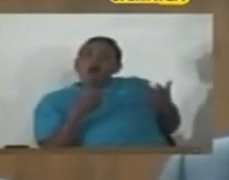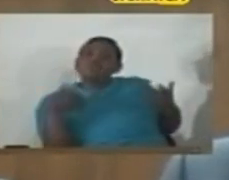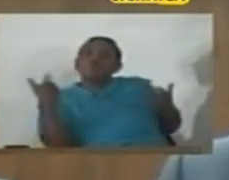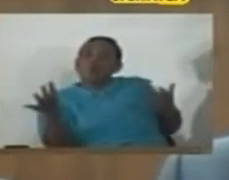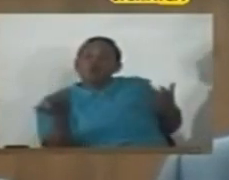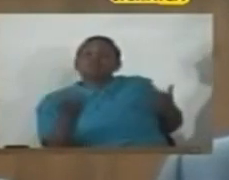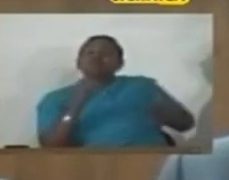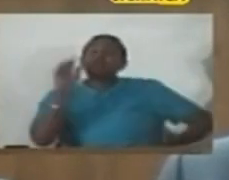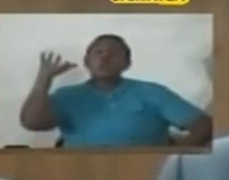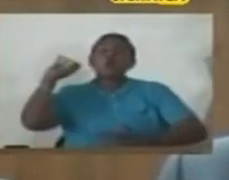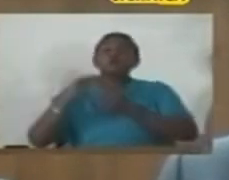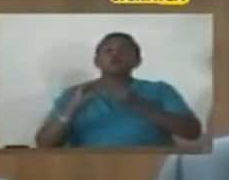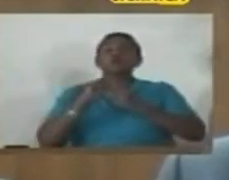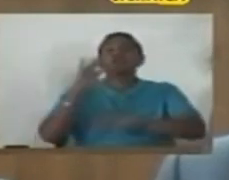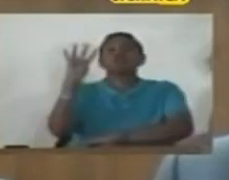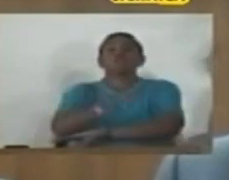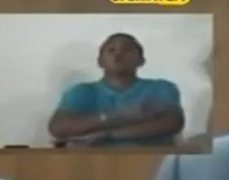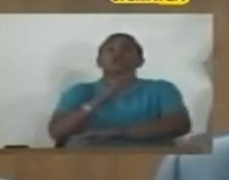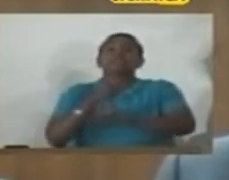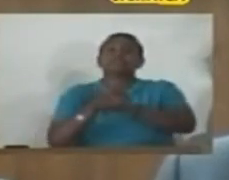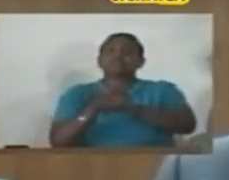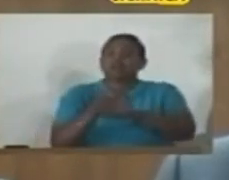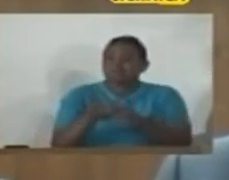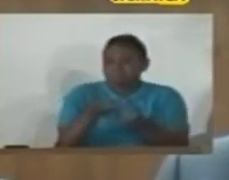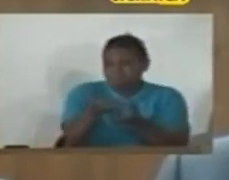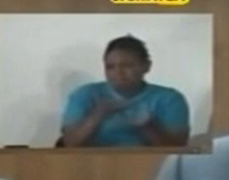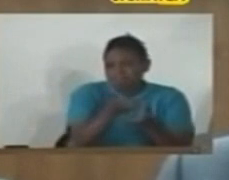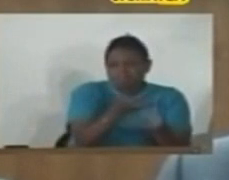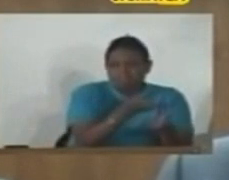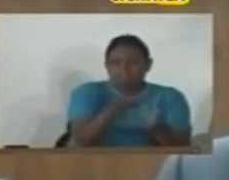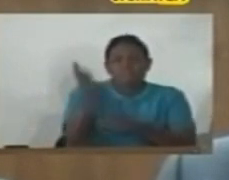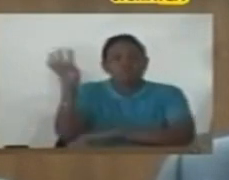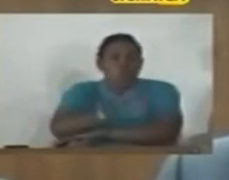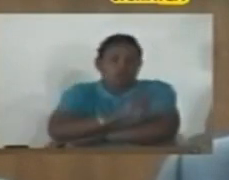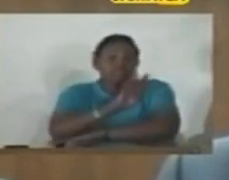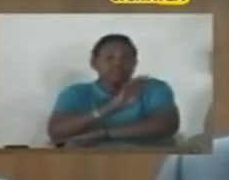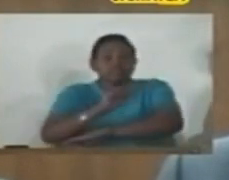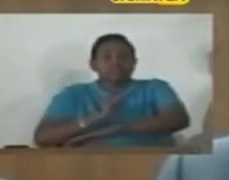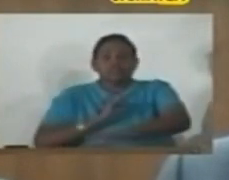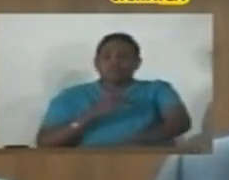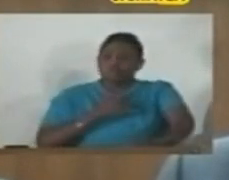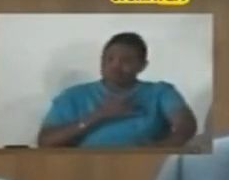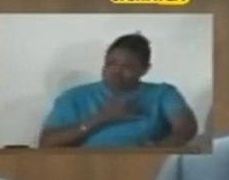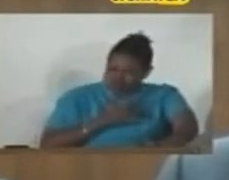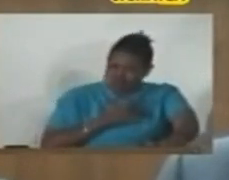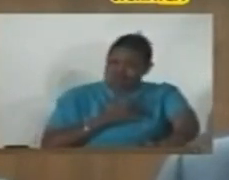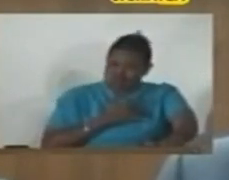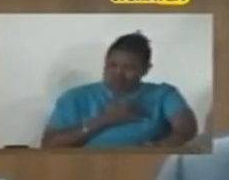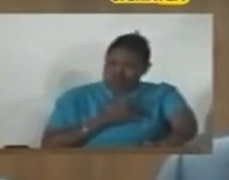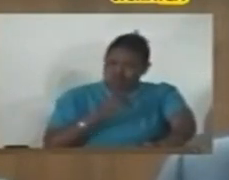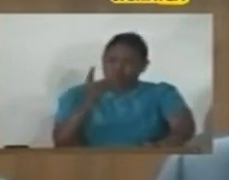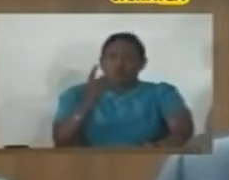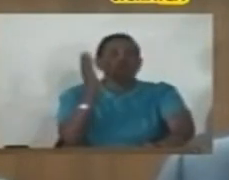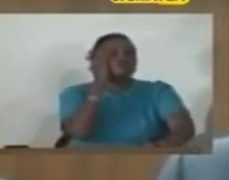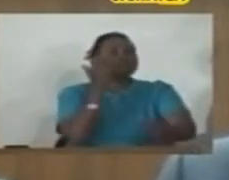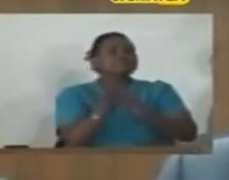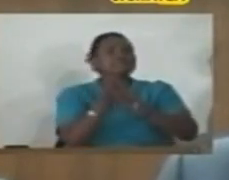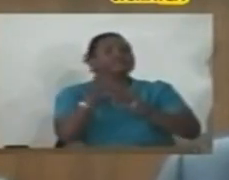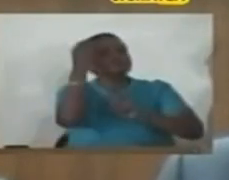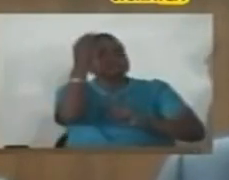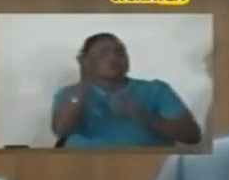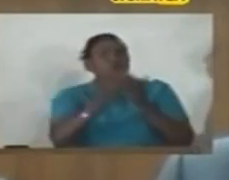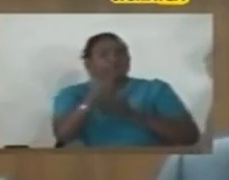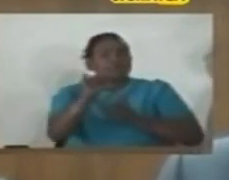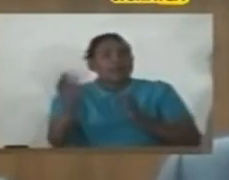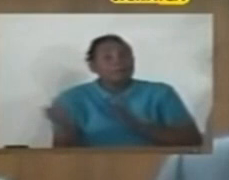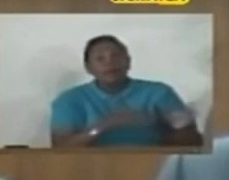A total of 4 days was committed to this intervention. I was deeply touched when one resident shared with me that through this